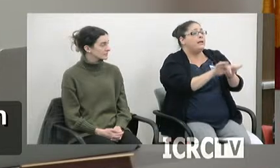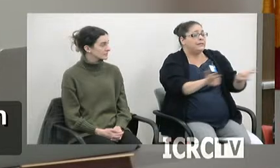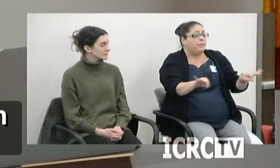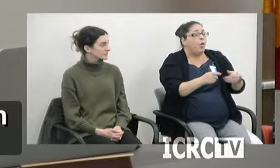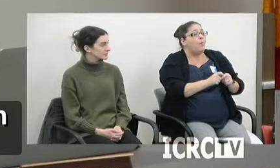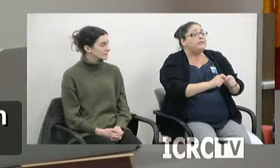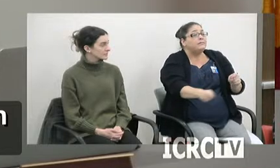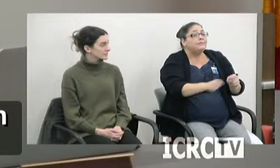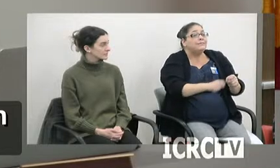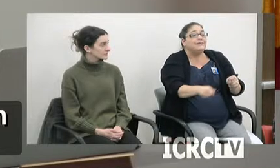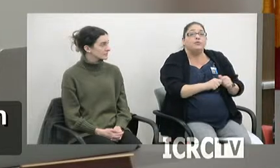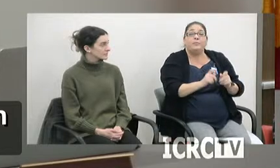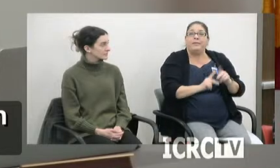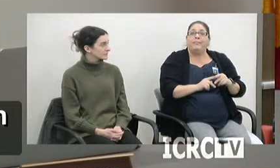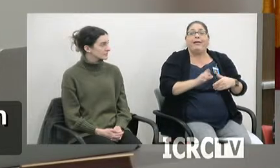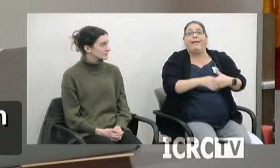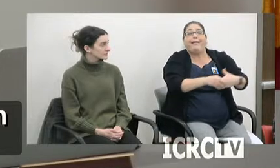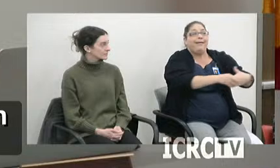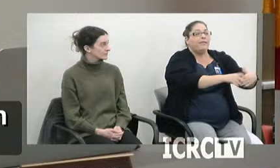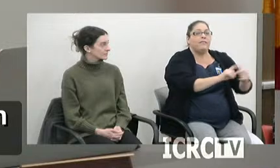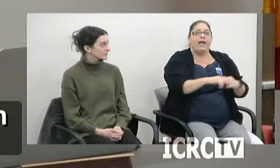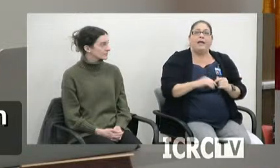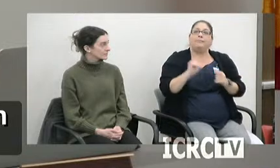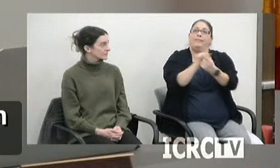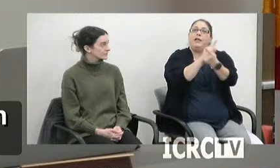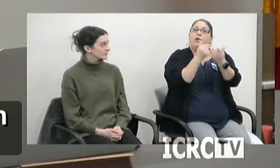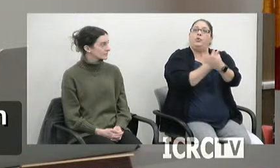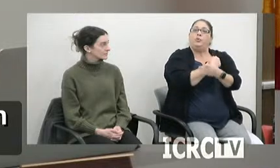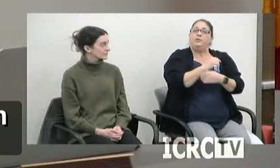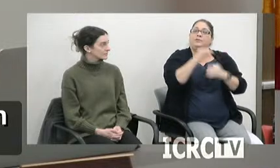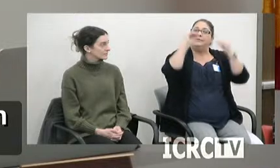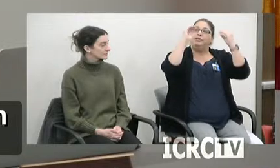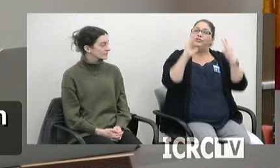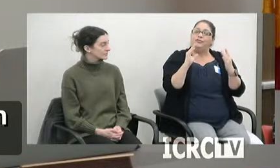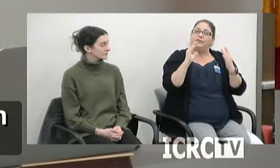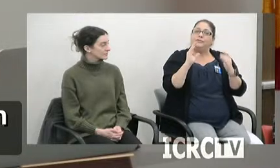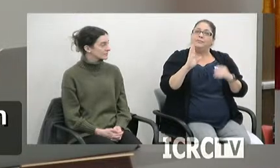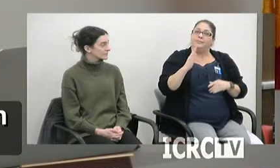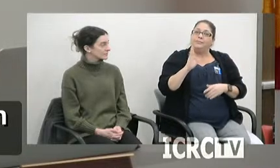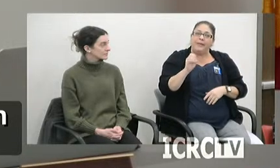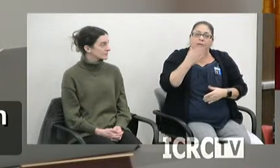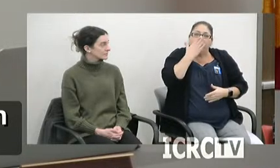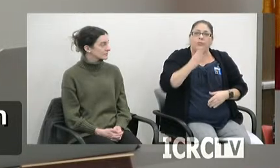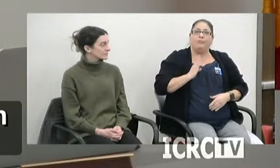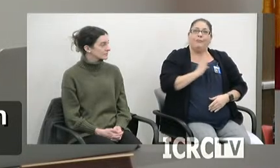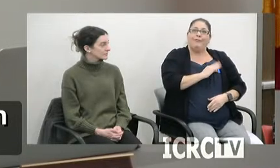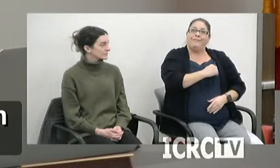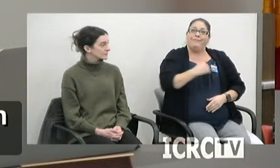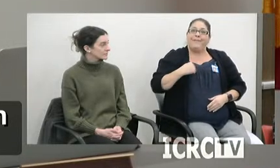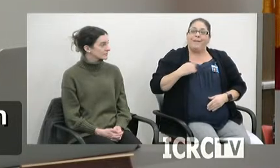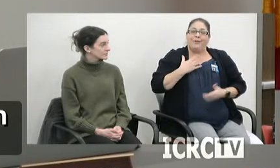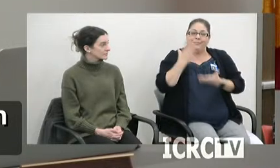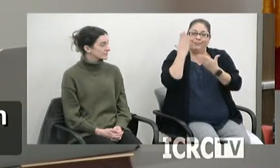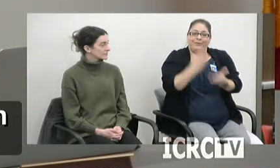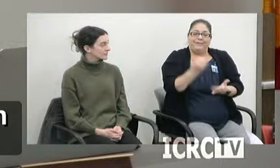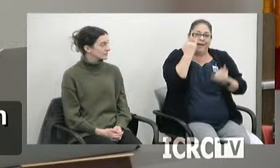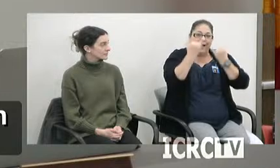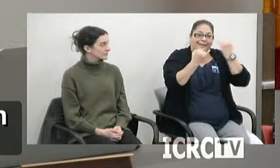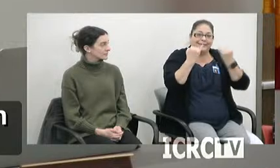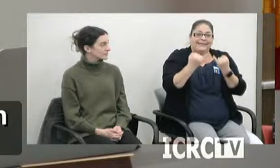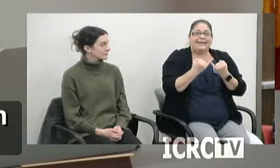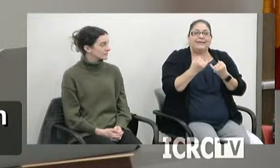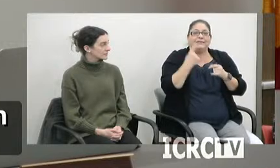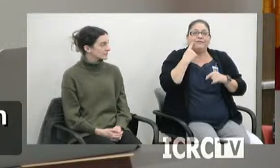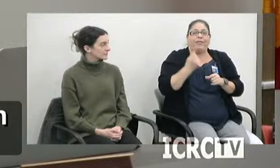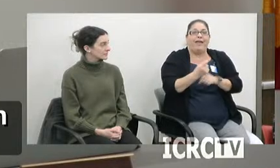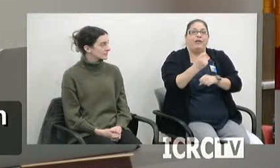new teachers, and learning how to be a good board member and bring new ideas to the district at the Capitol